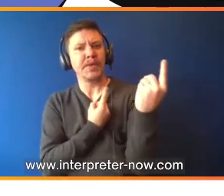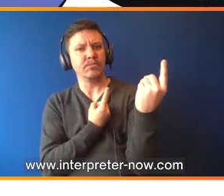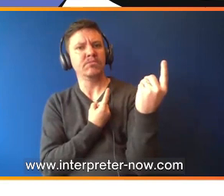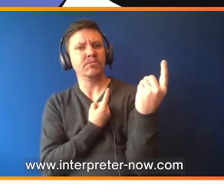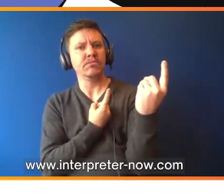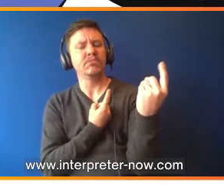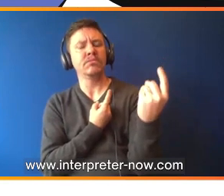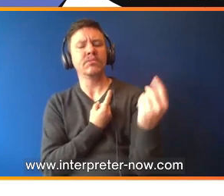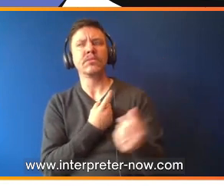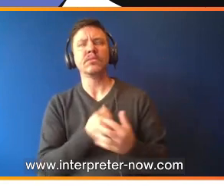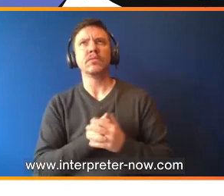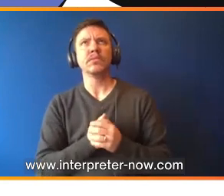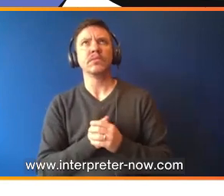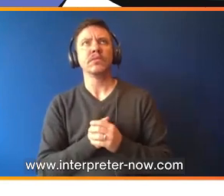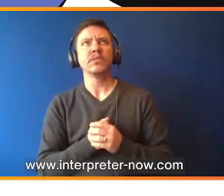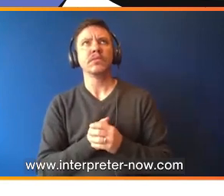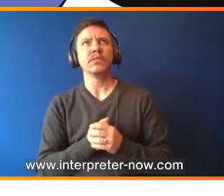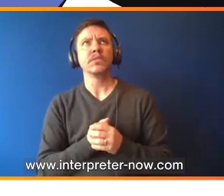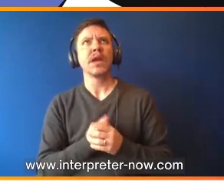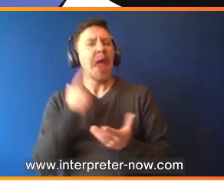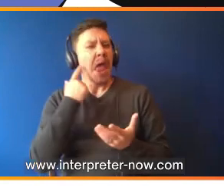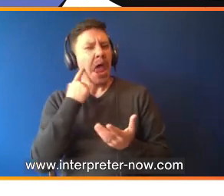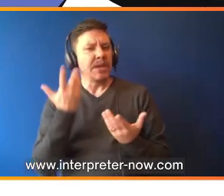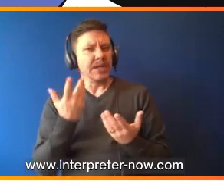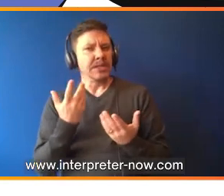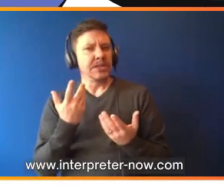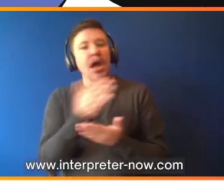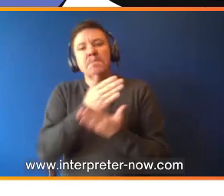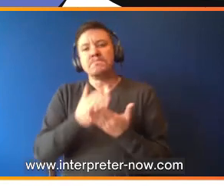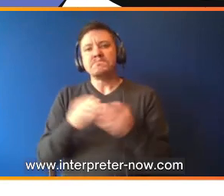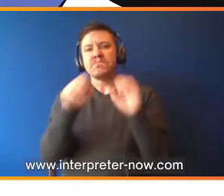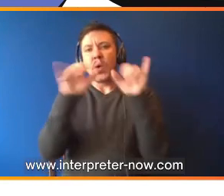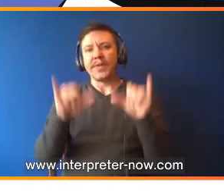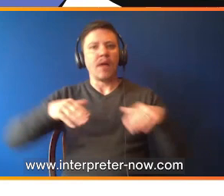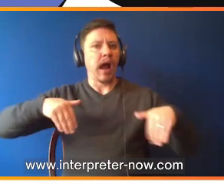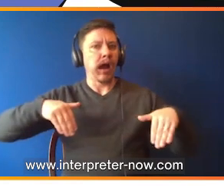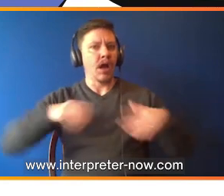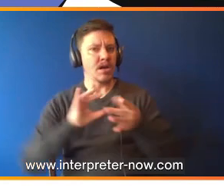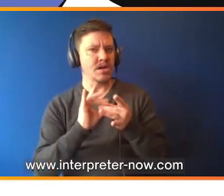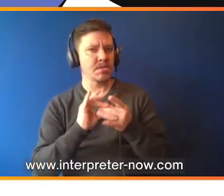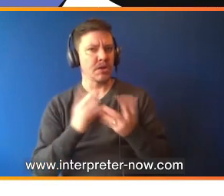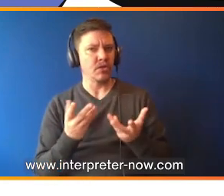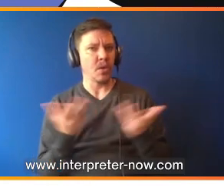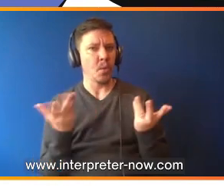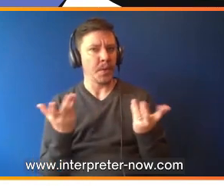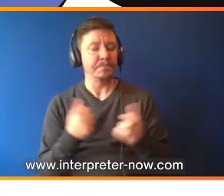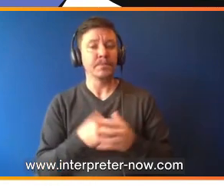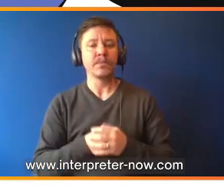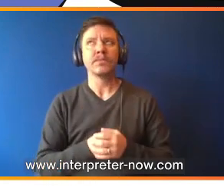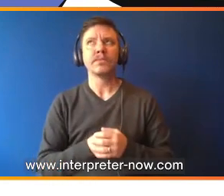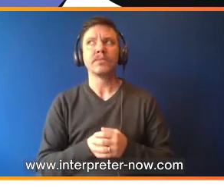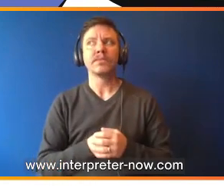it's embedded a lot in that initial design process that we teach entrepreneurs where,